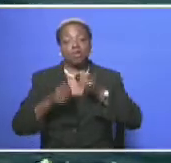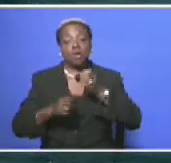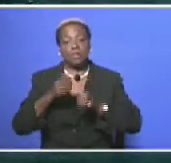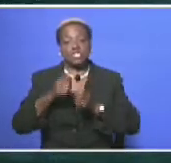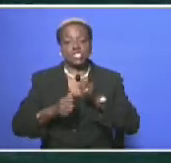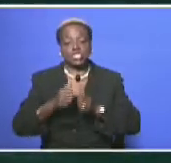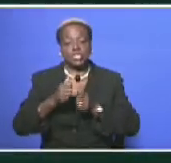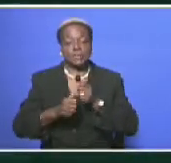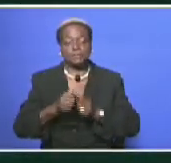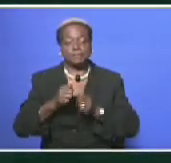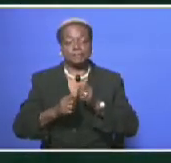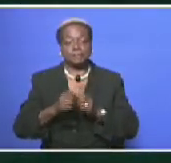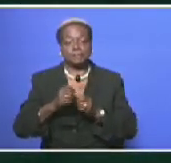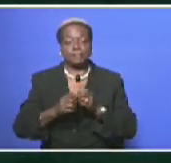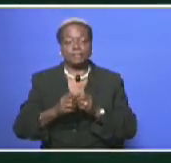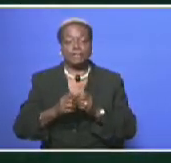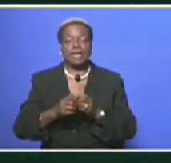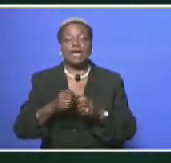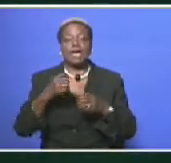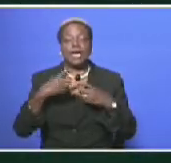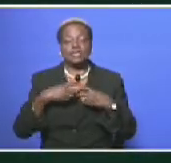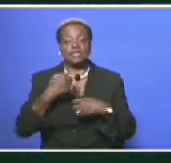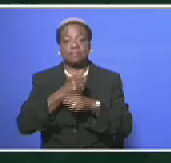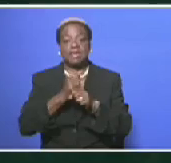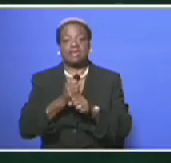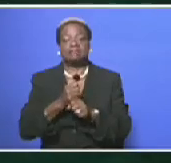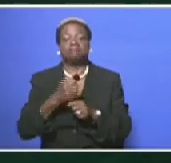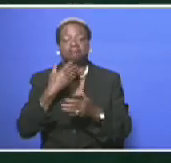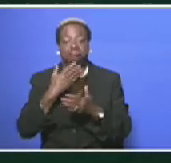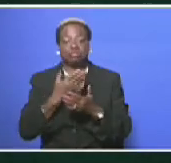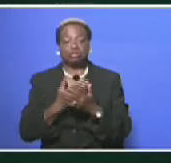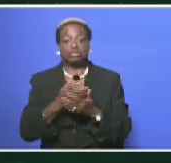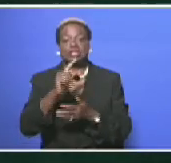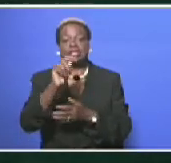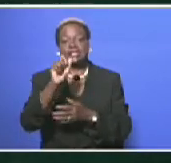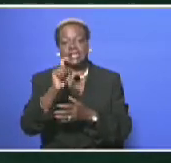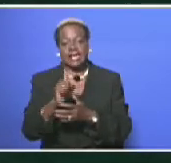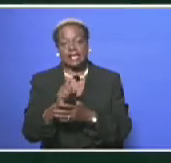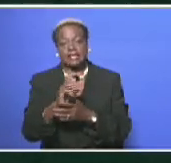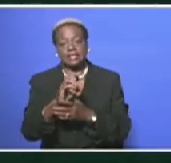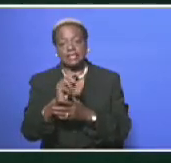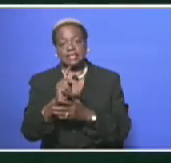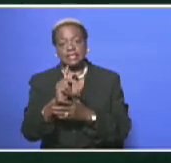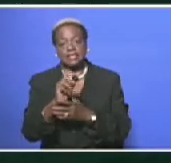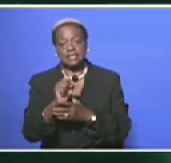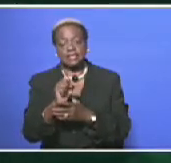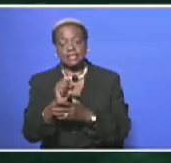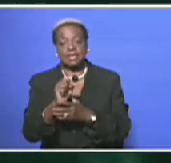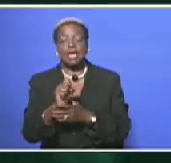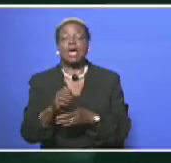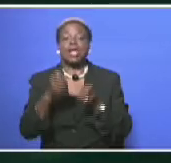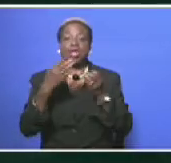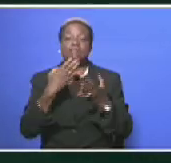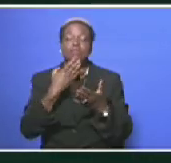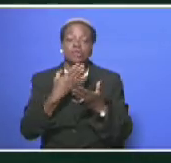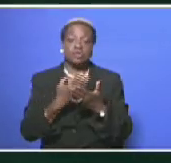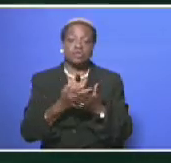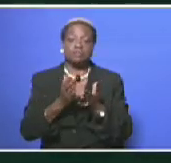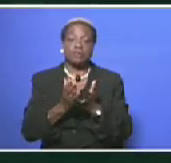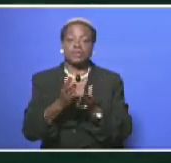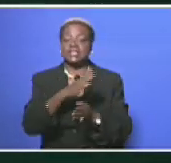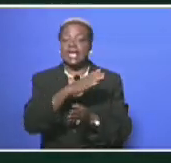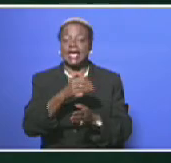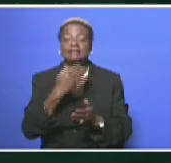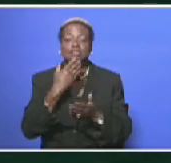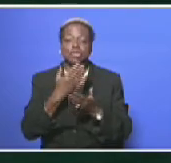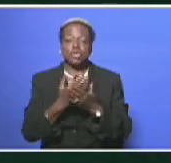weather, so you had to make good tacks in order to beat out the boats. There's a lot of good skippers out and a lot of good boats out there. The thing it is, I got my brothers